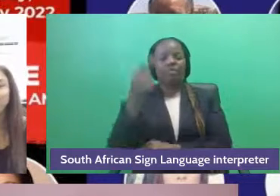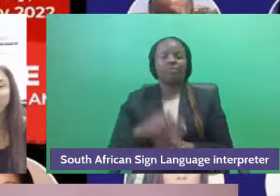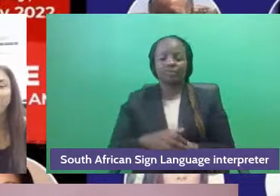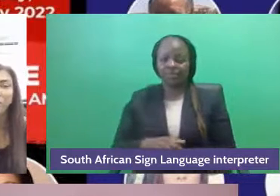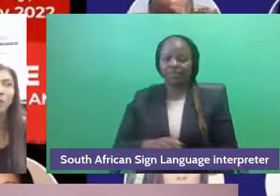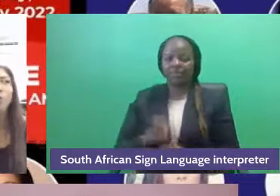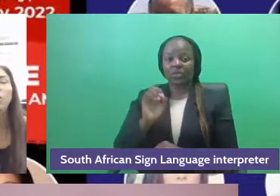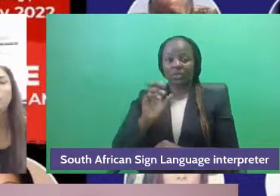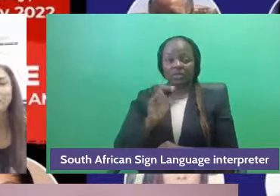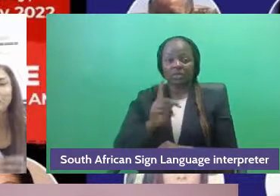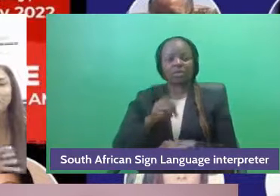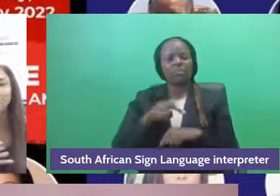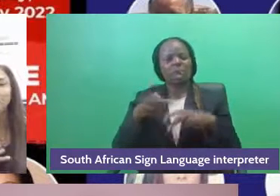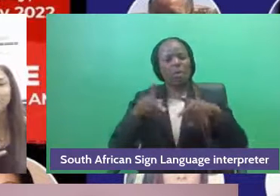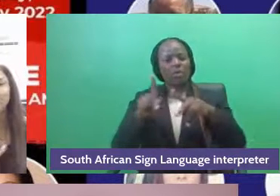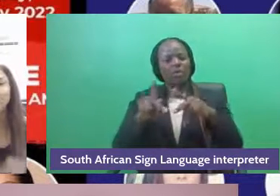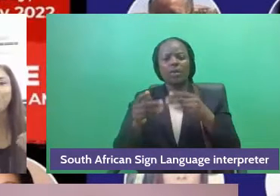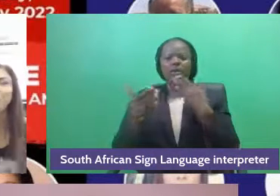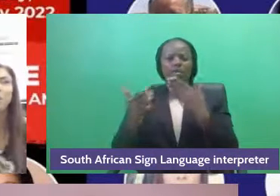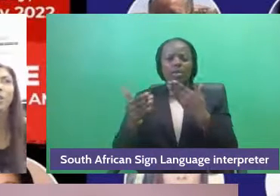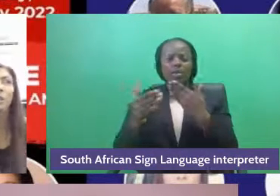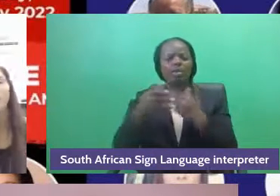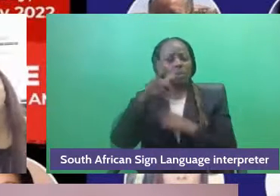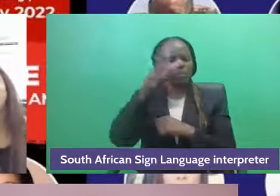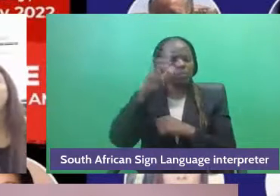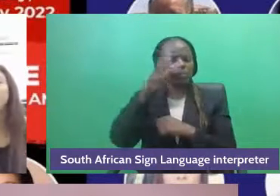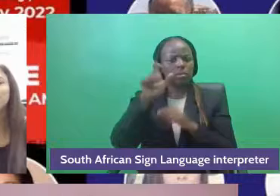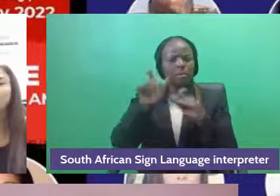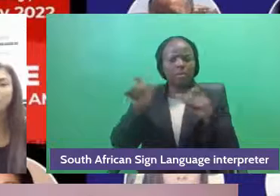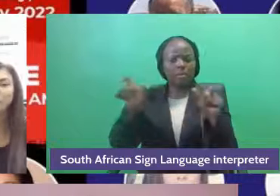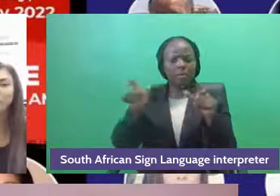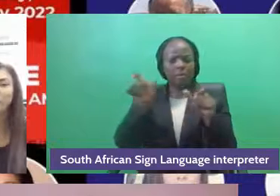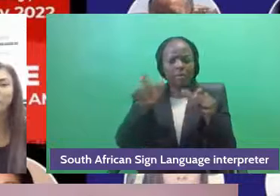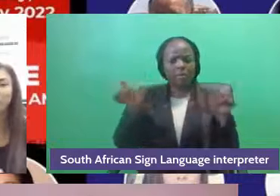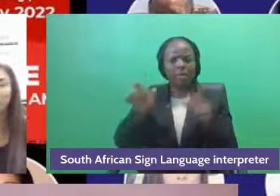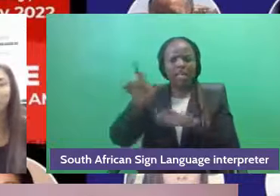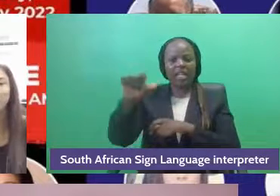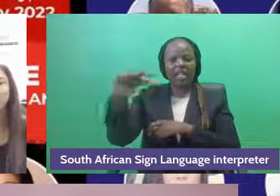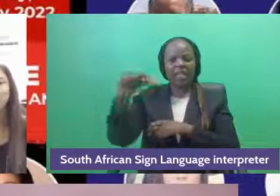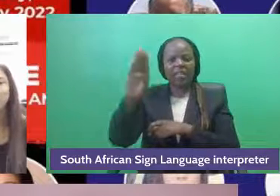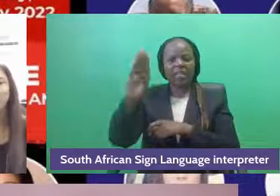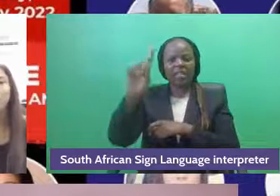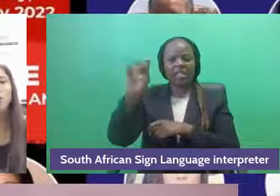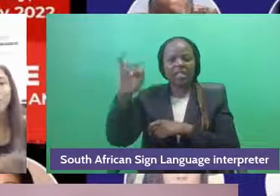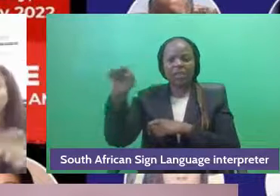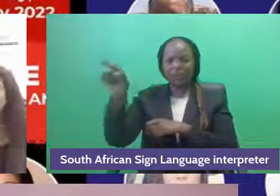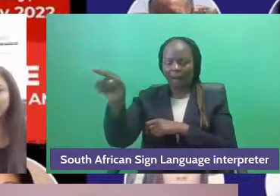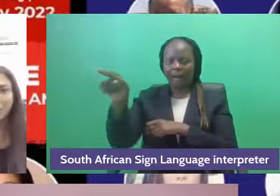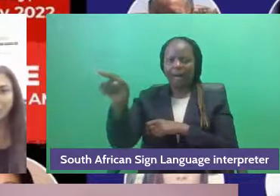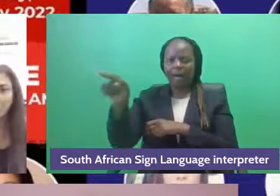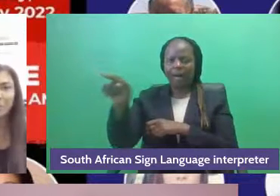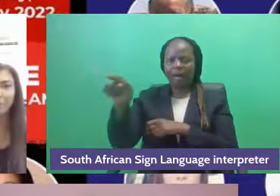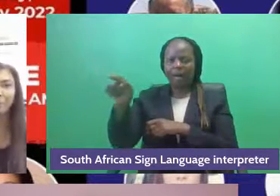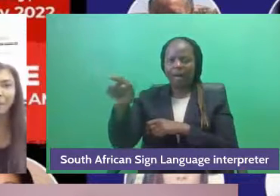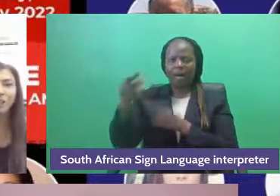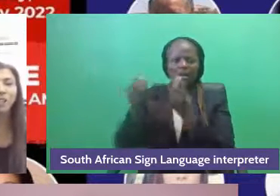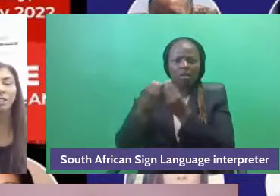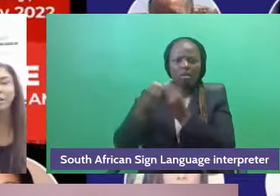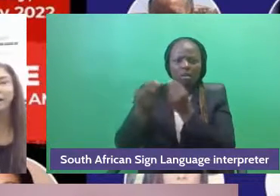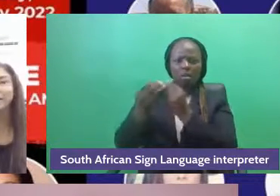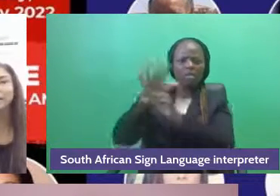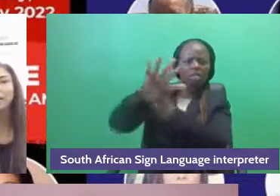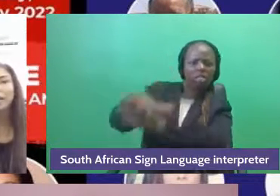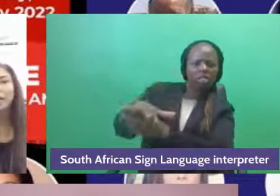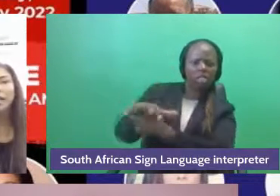this opportunity. You know, the more we're listening to the LGBTQI, you can draw so many parallels with, you know, just the basis of